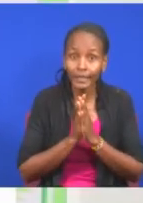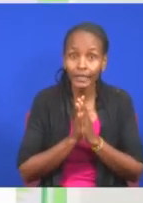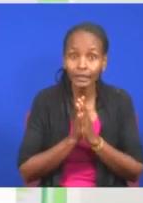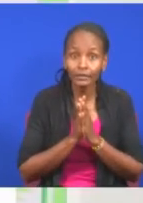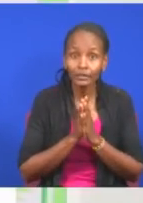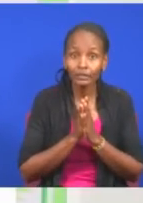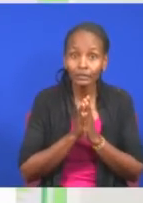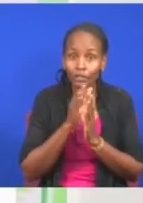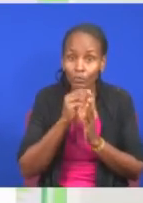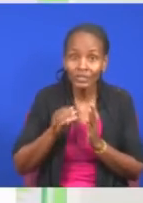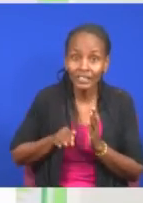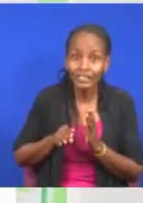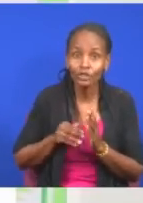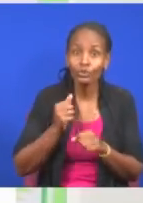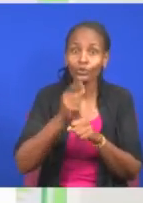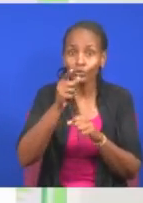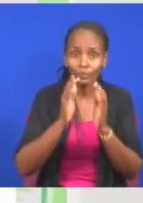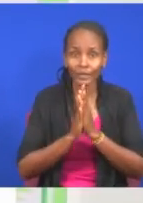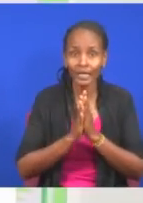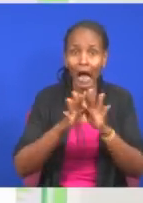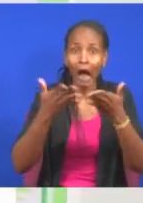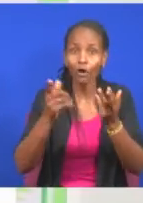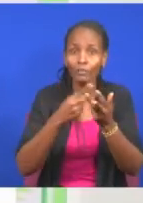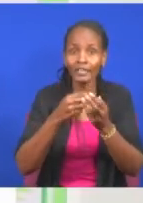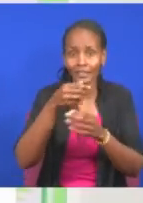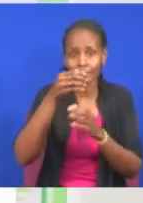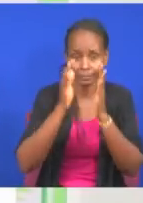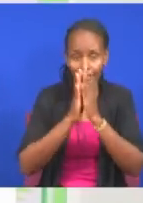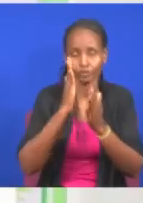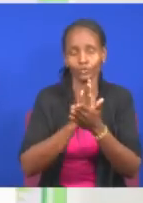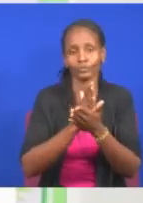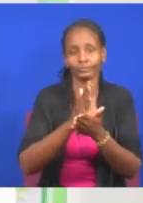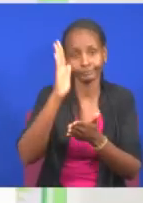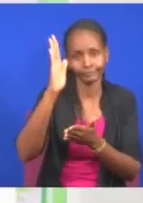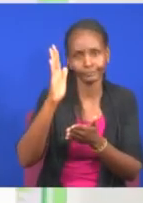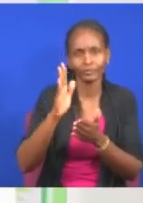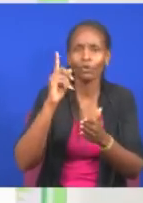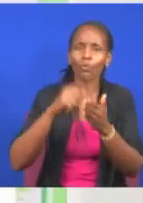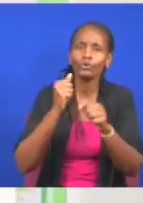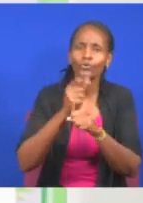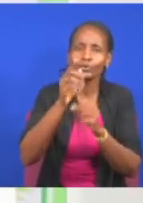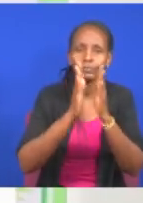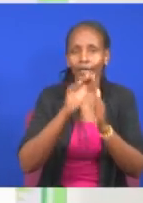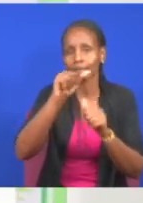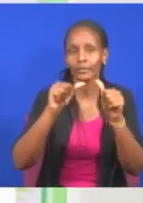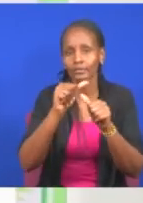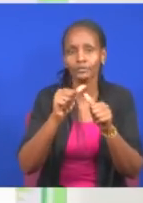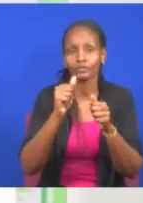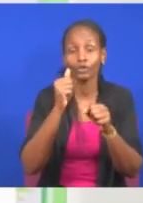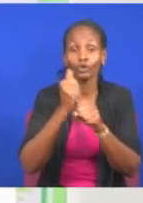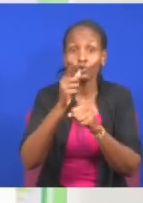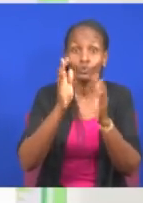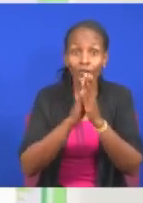do you pray? How many of us pray? And what do we pray about? Do we pray for